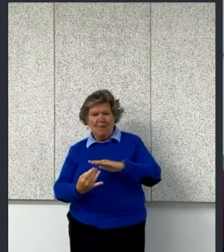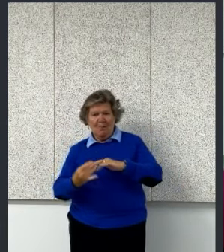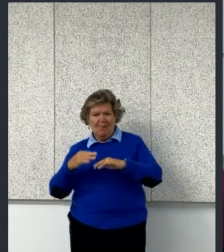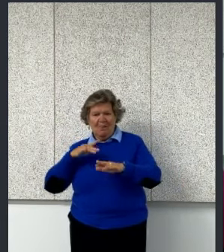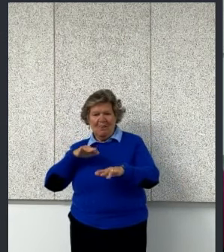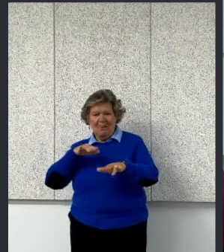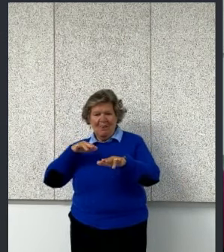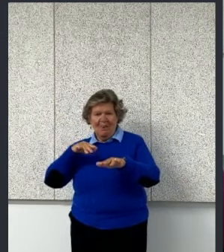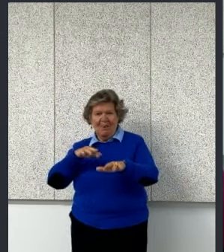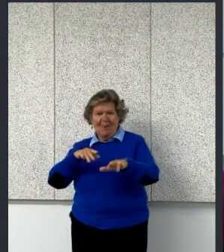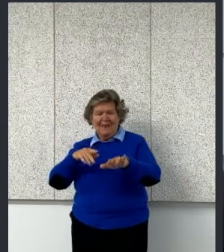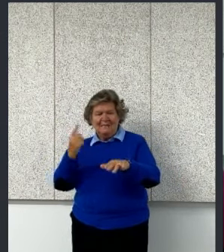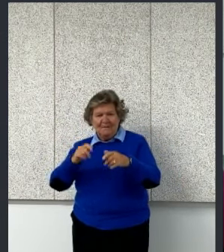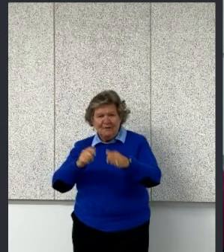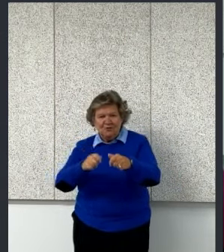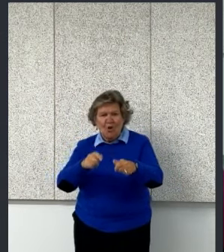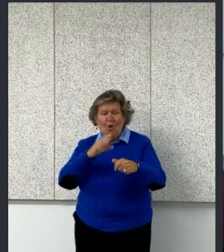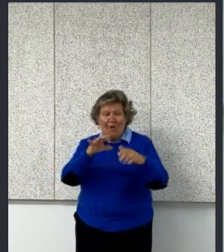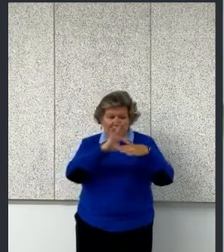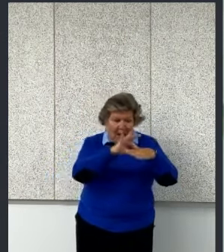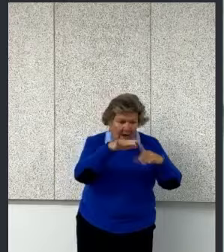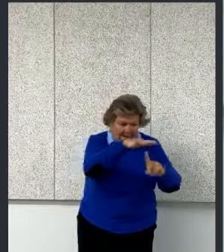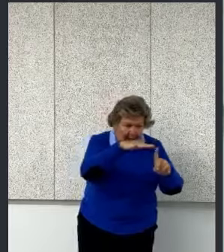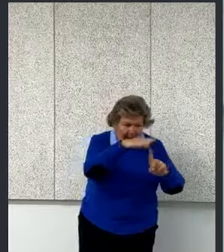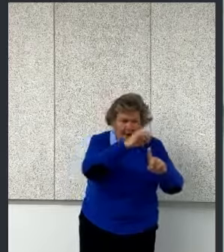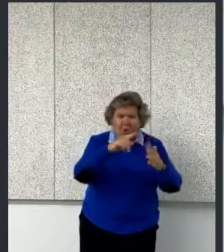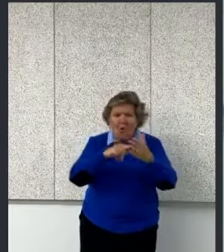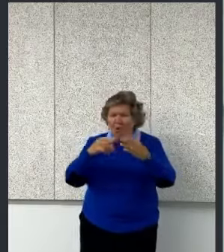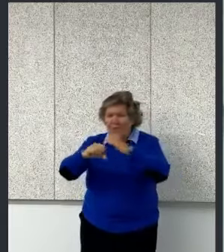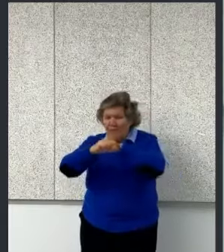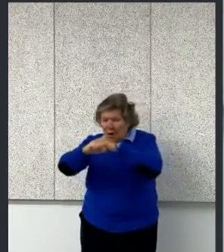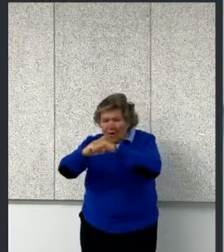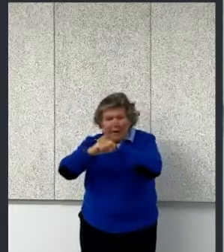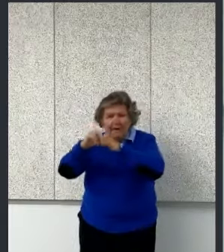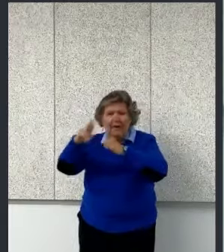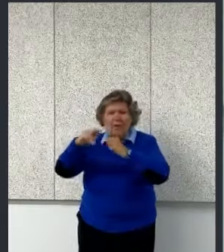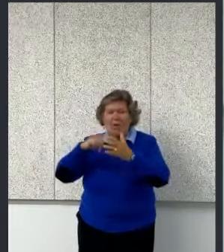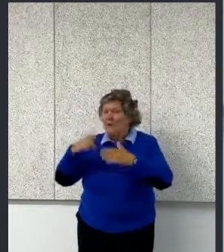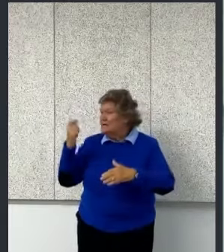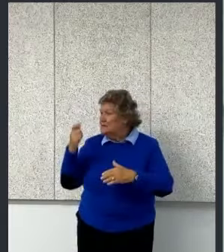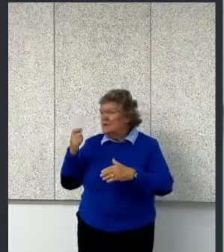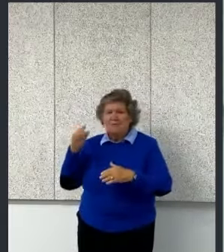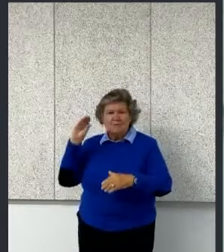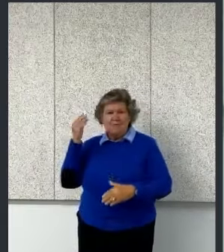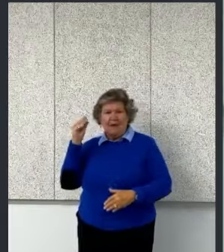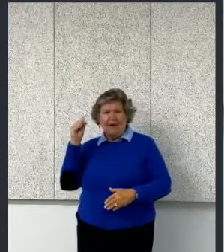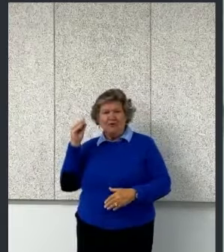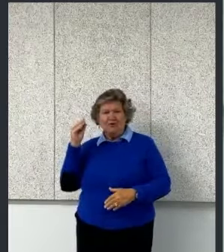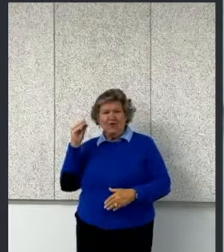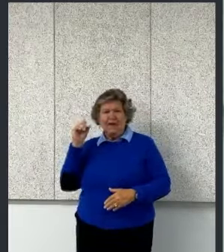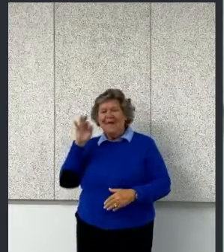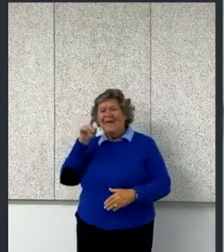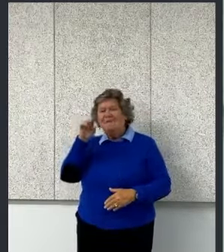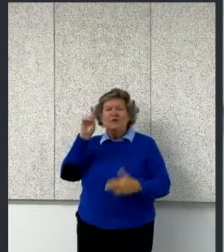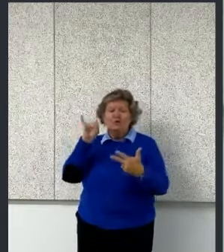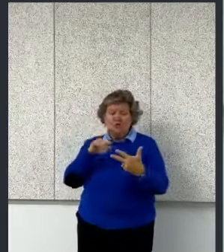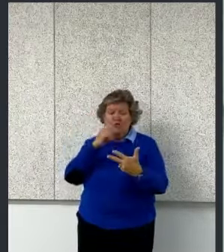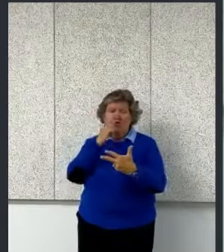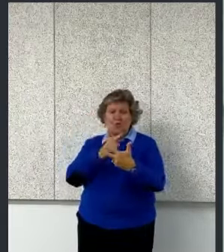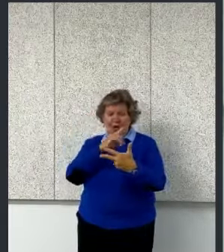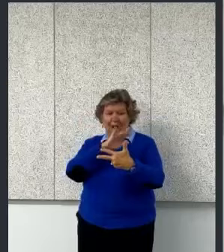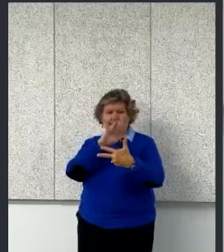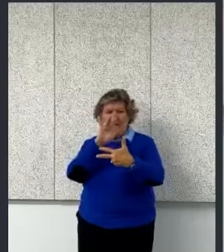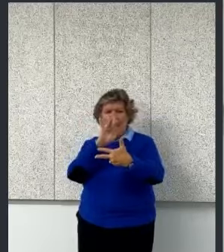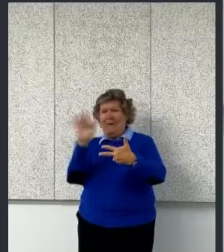the content, or it's the marketing, or it's the subscription packet. There are so many that it's sort of like, oh, if you just do the right blank,